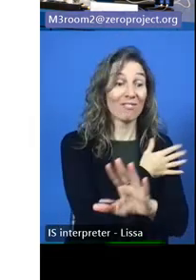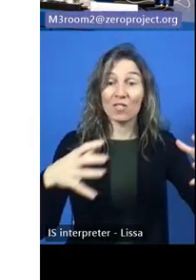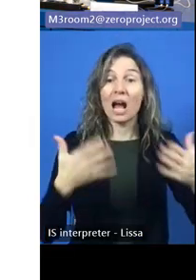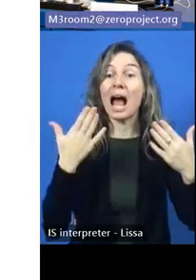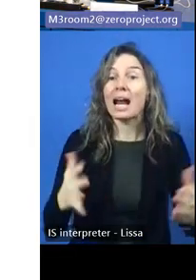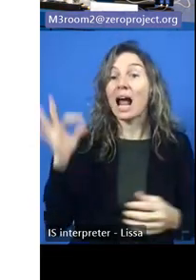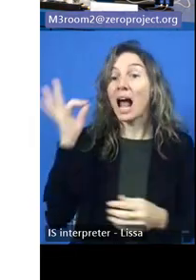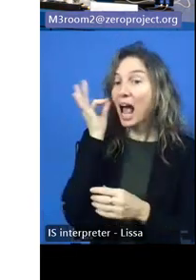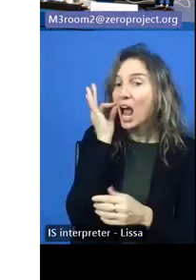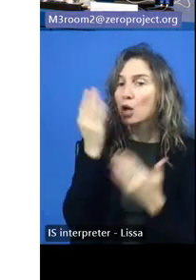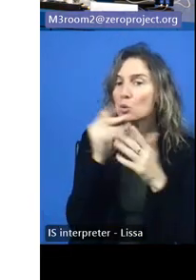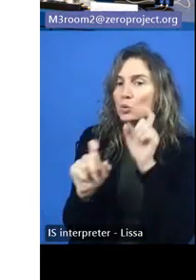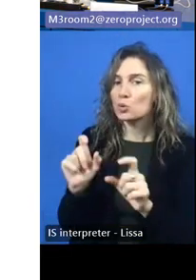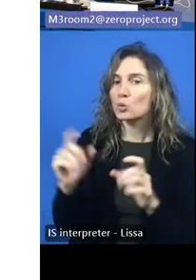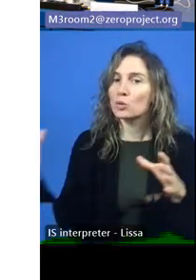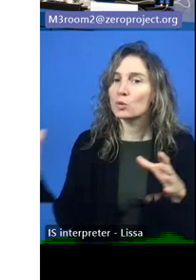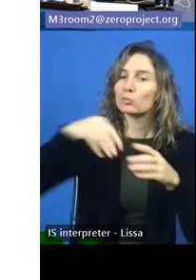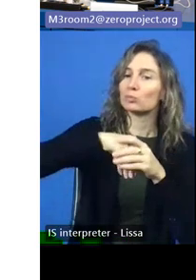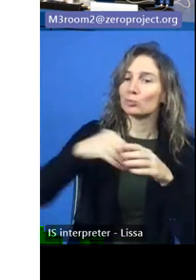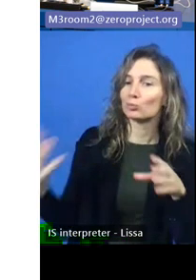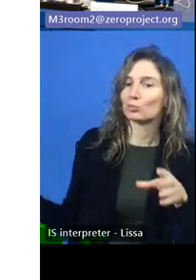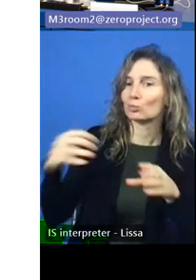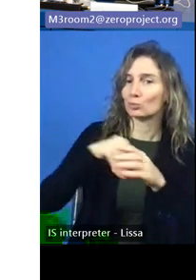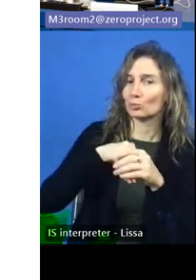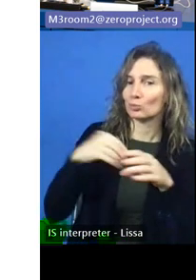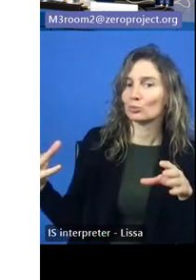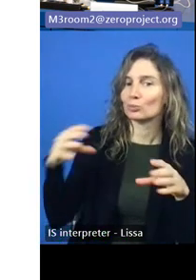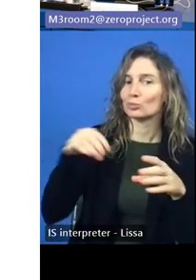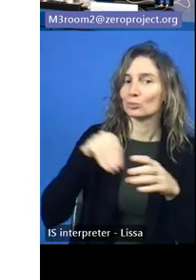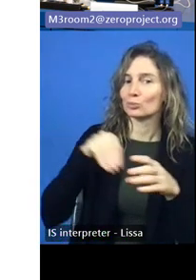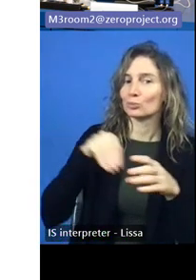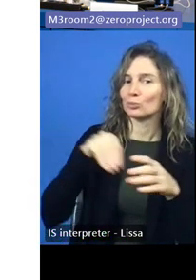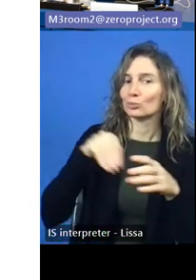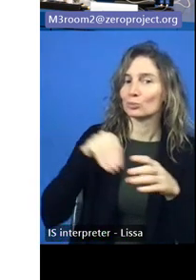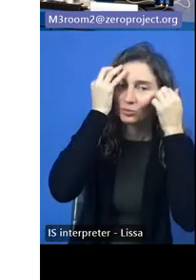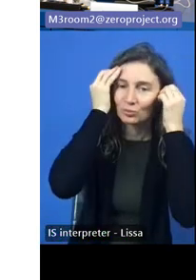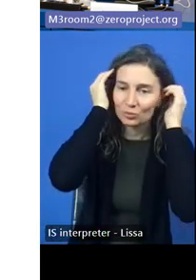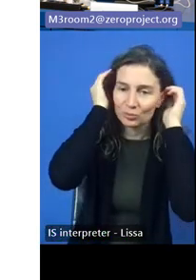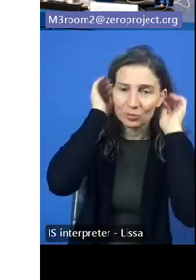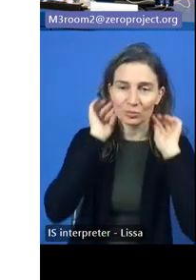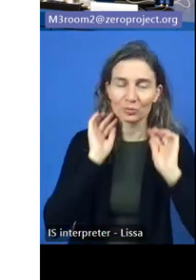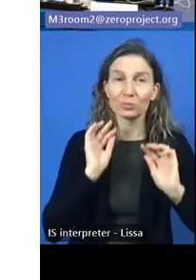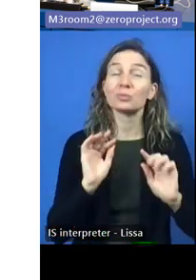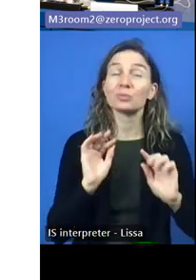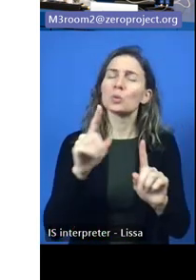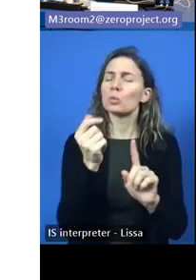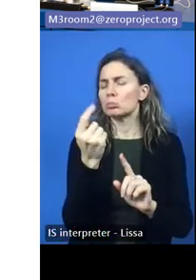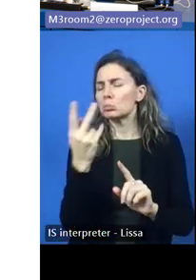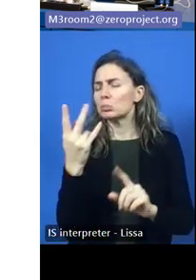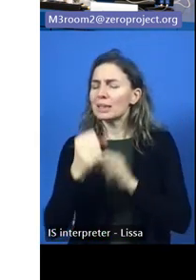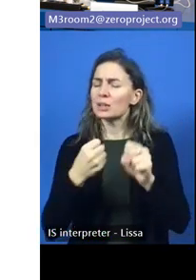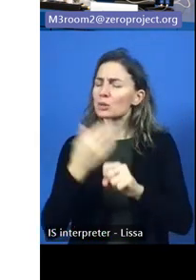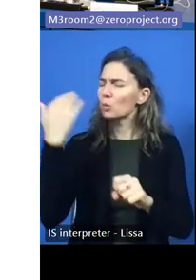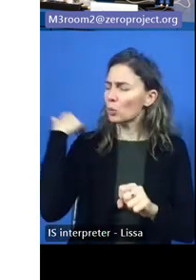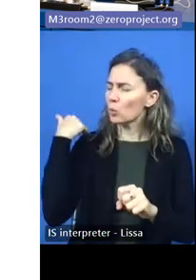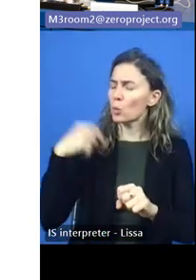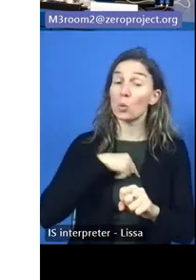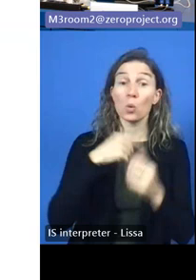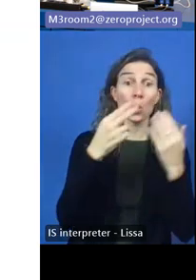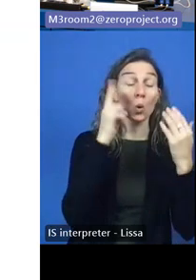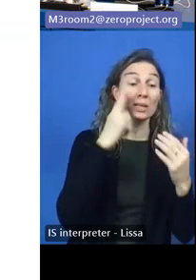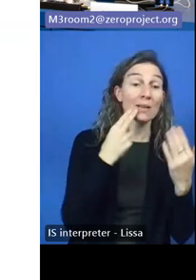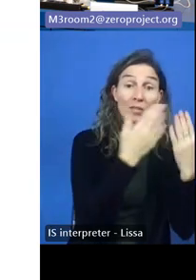As a second line of action, several years ago, we started to share our years of experience in deaf education with other